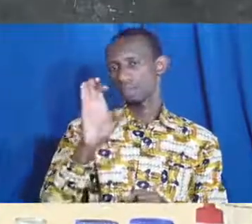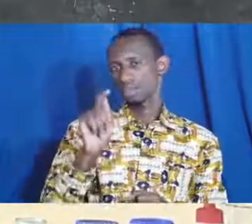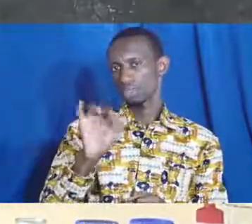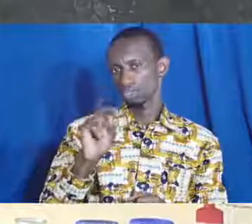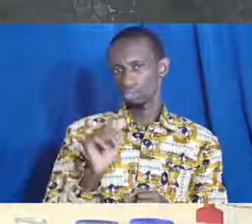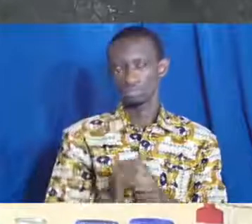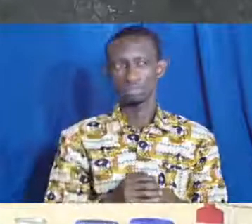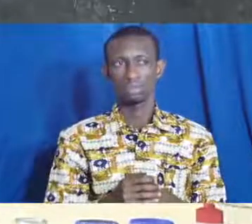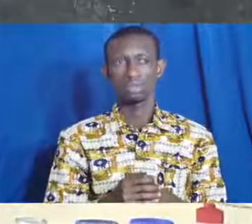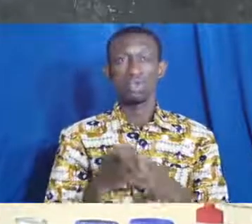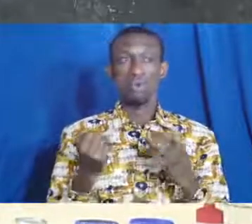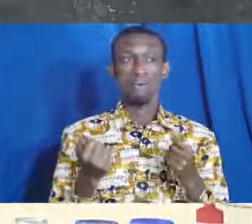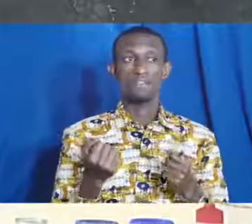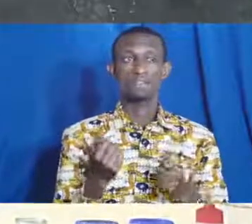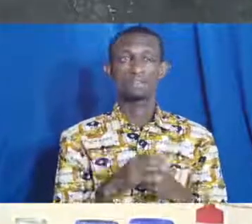reactions that